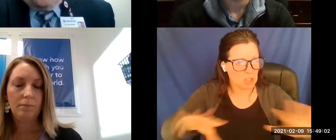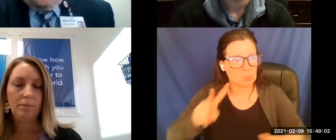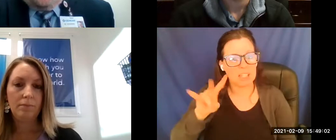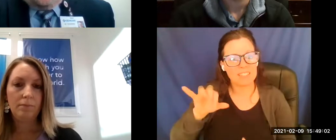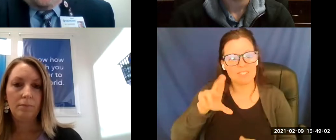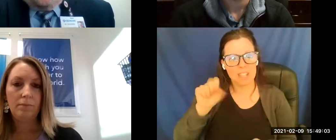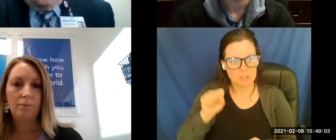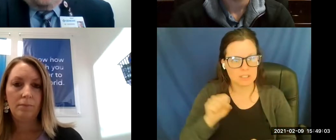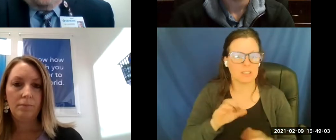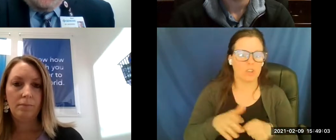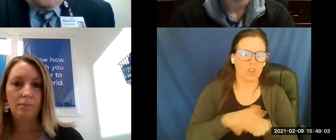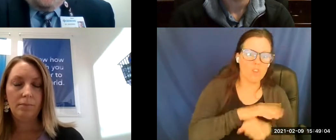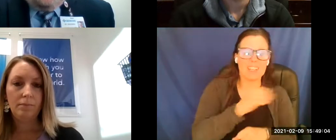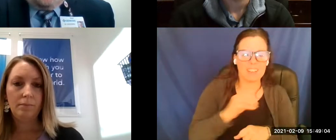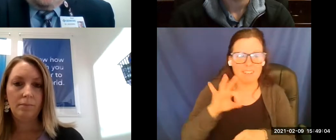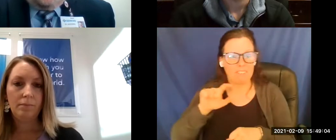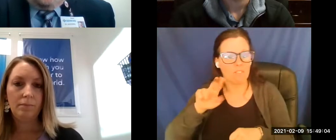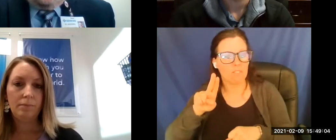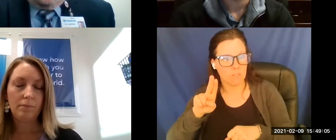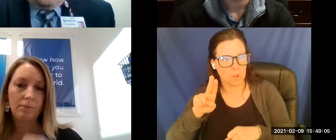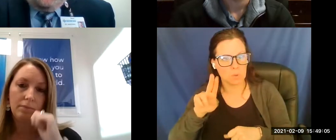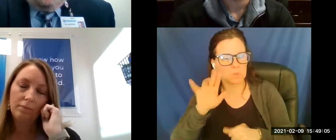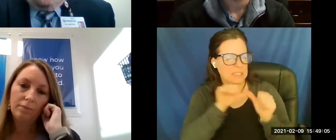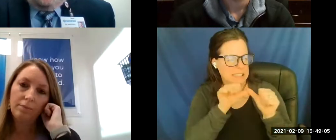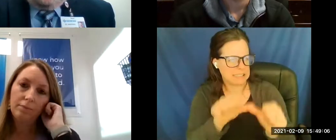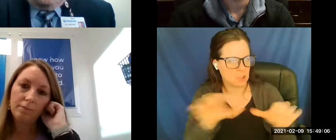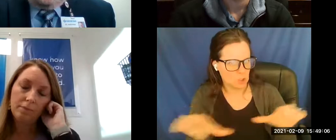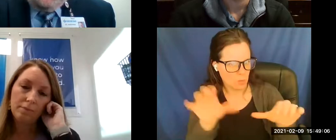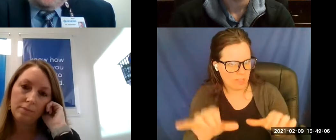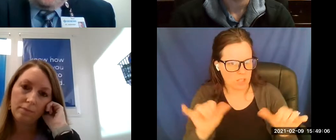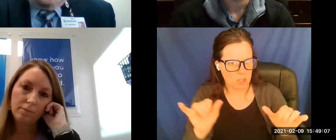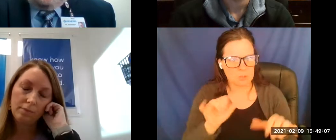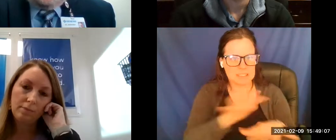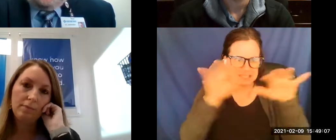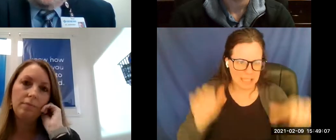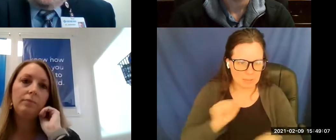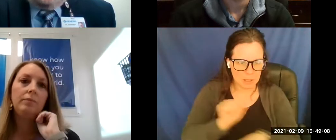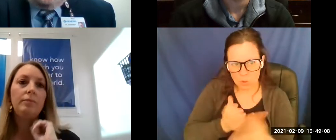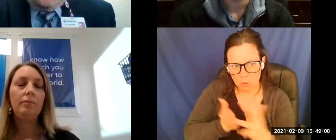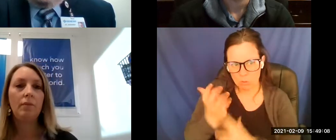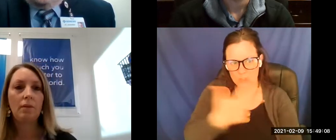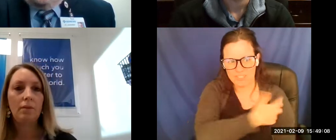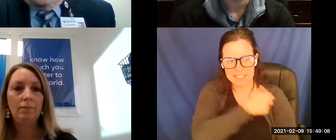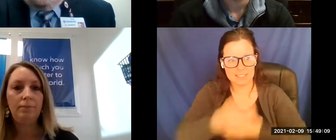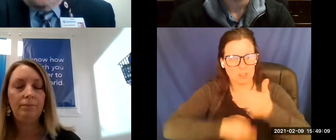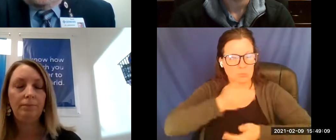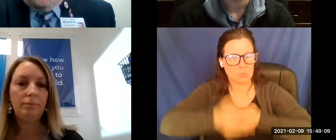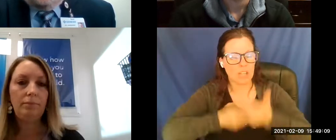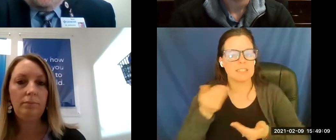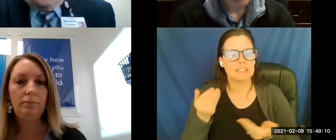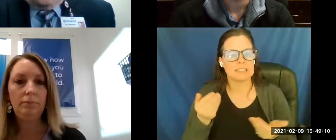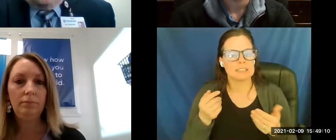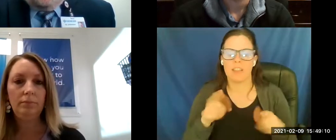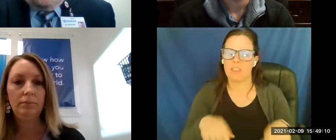flu. So that's what we have to continue to do as well while we work through this vaccination process. This is absolutely the wrong